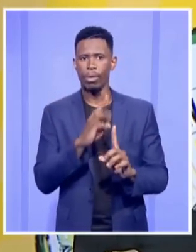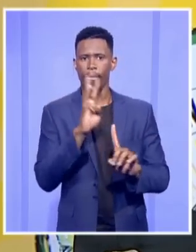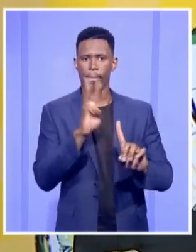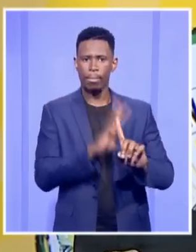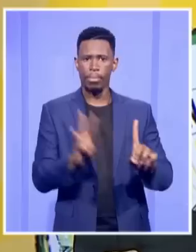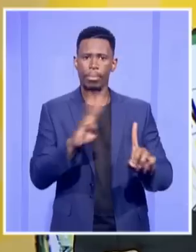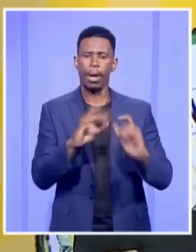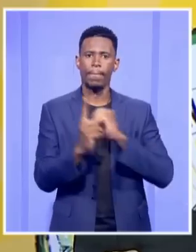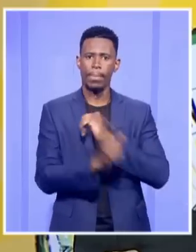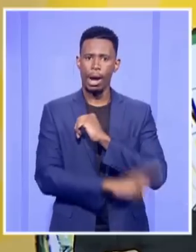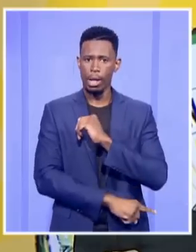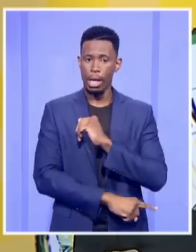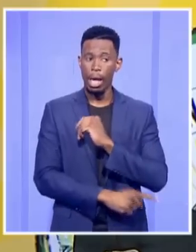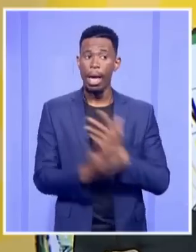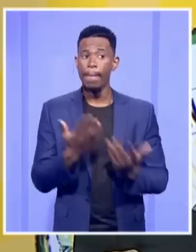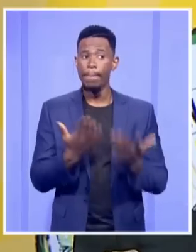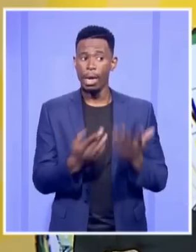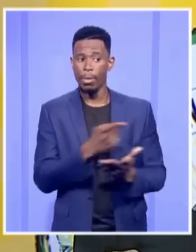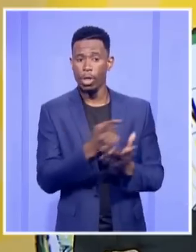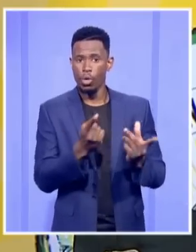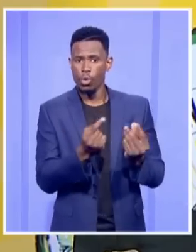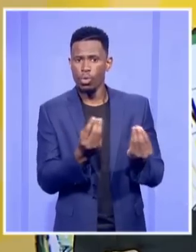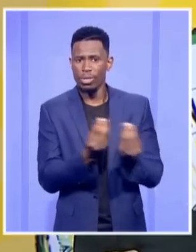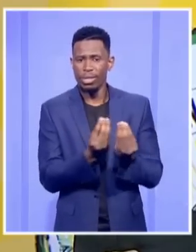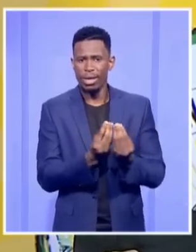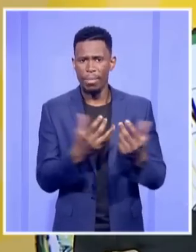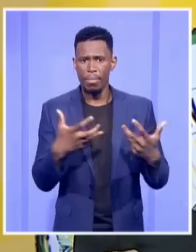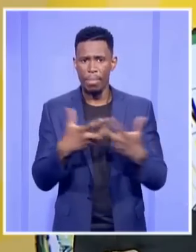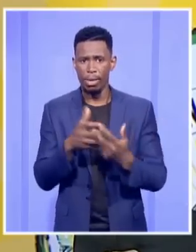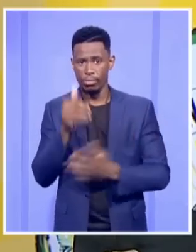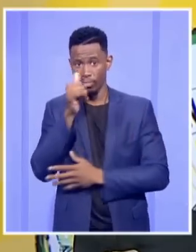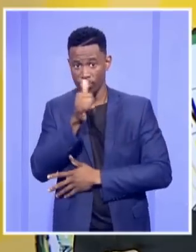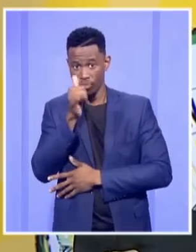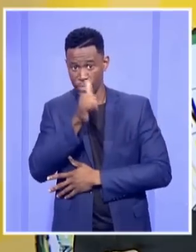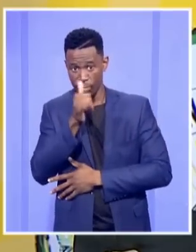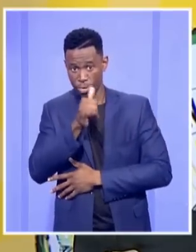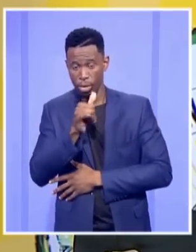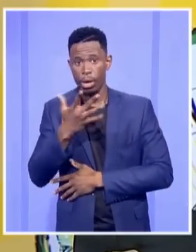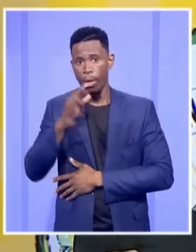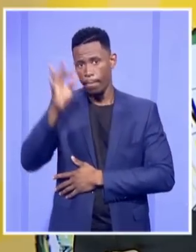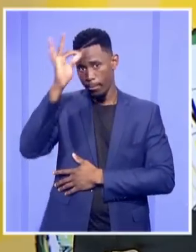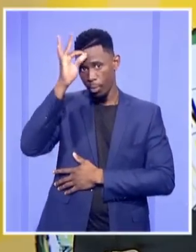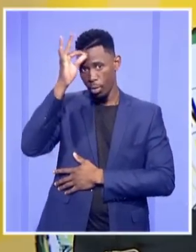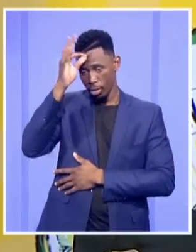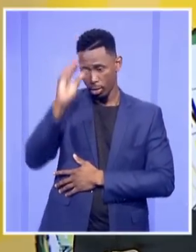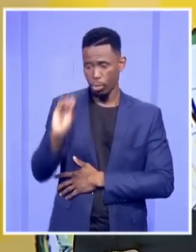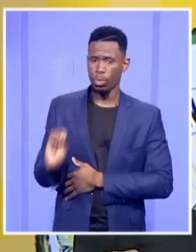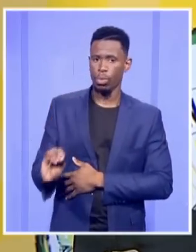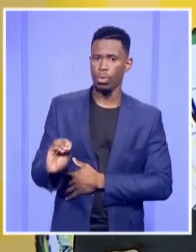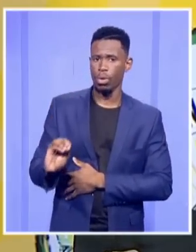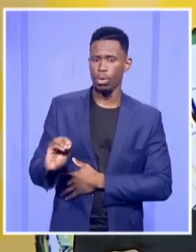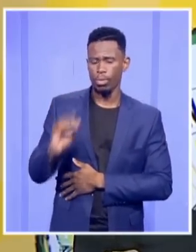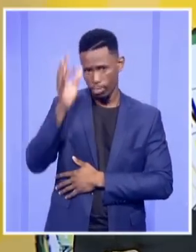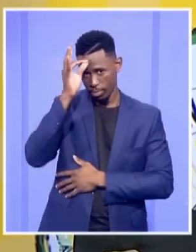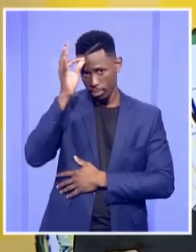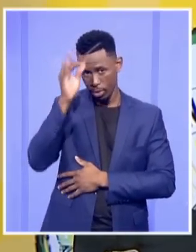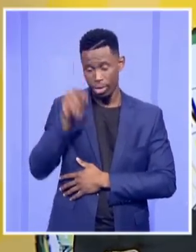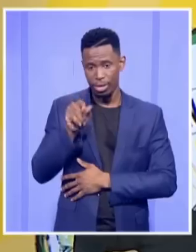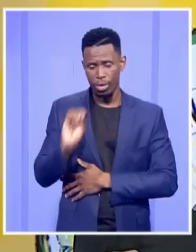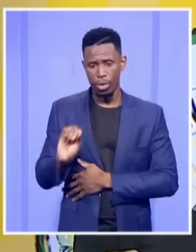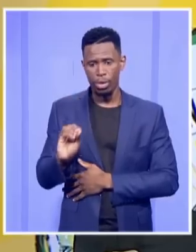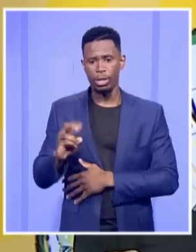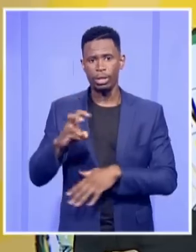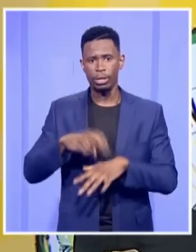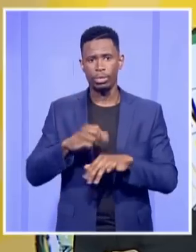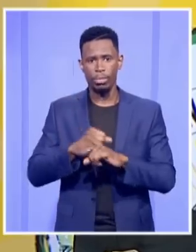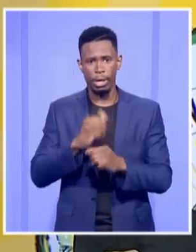constitute acts of criminality, the South African police services within reach here will also have to make sure that we